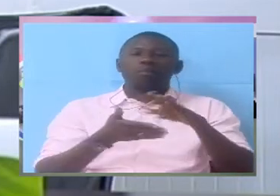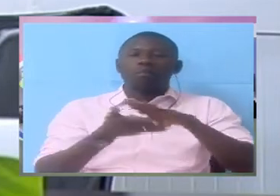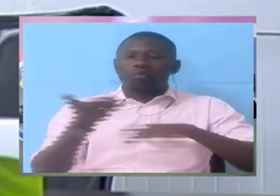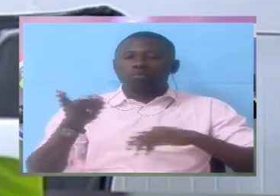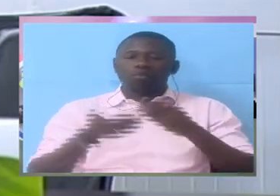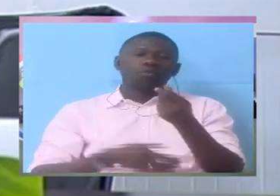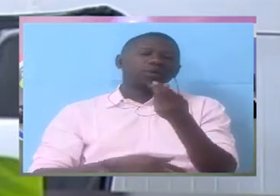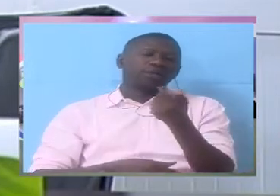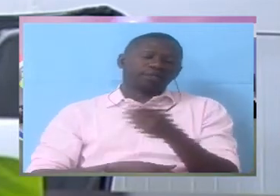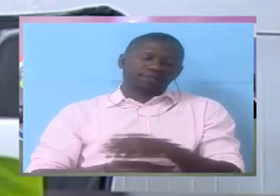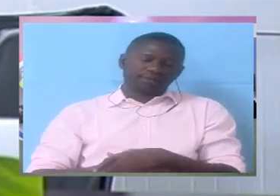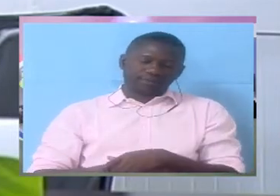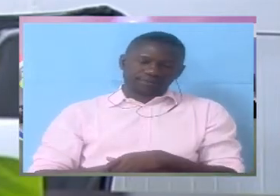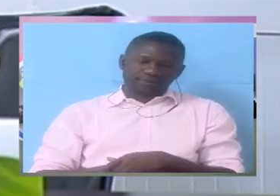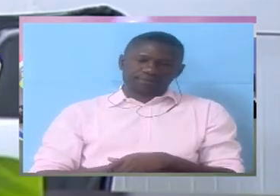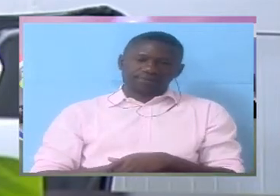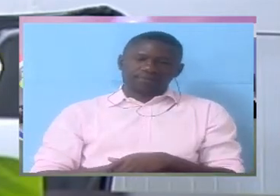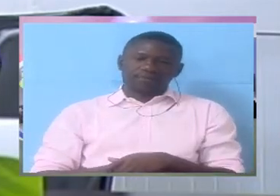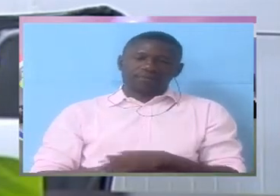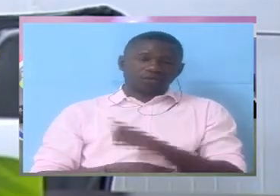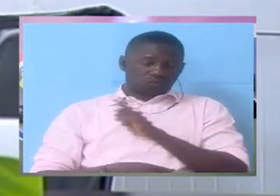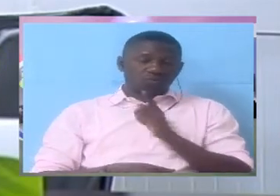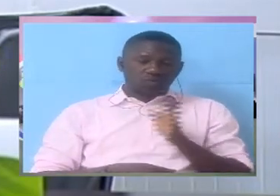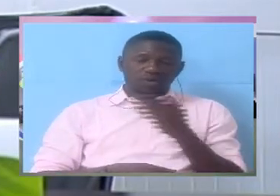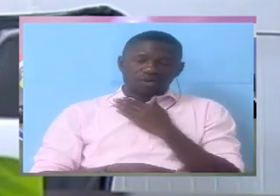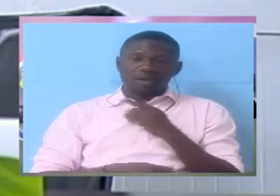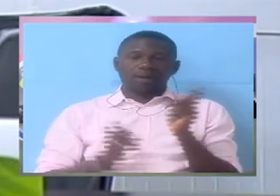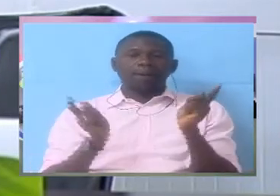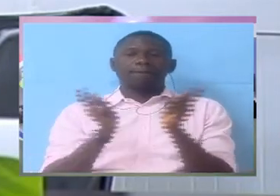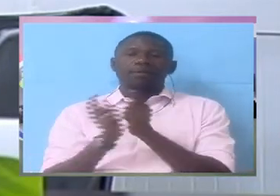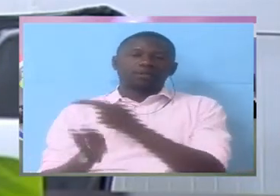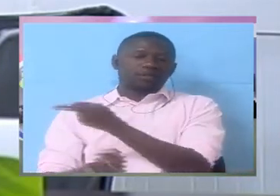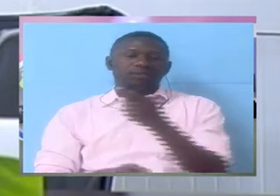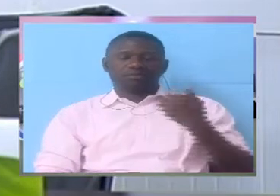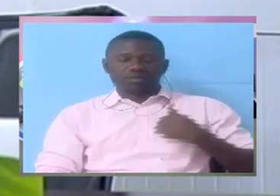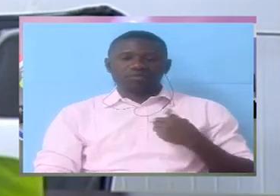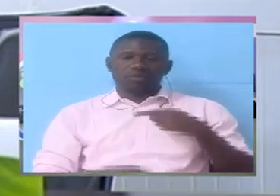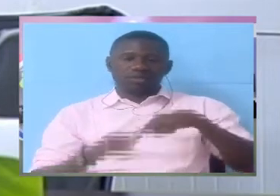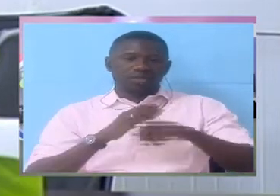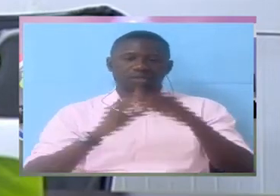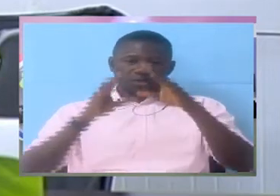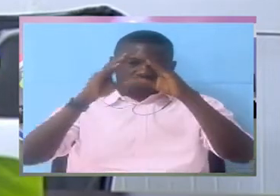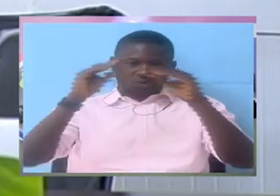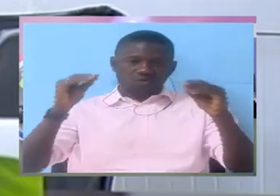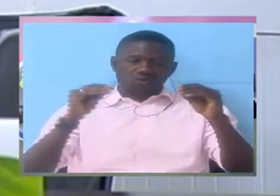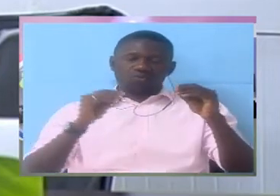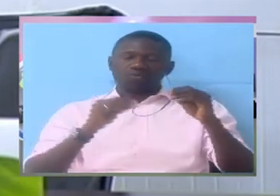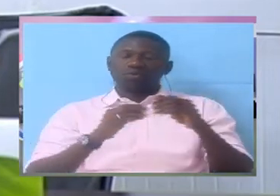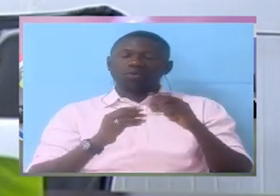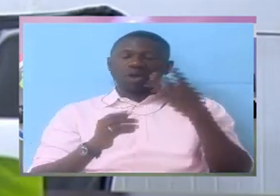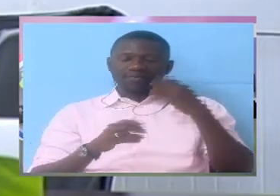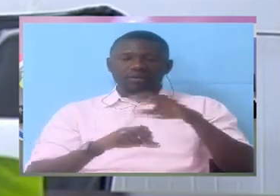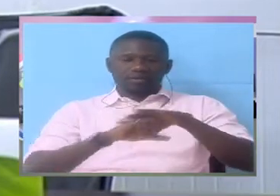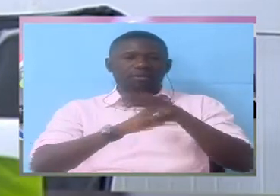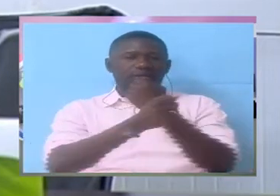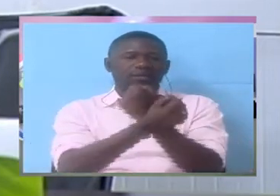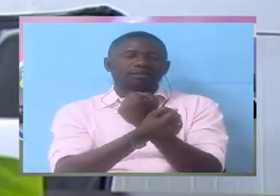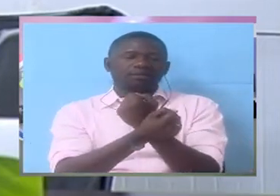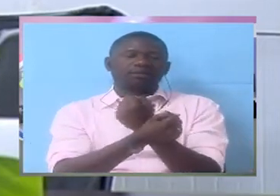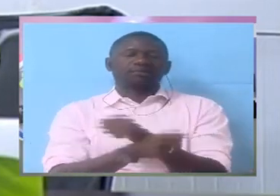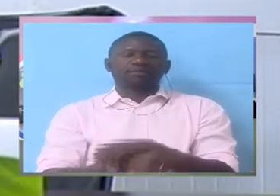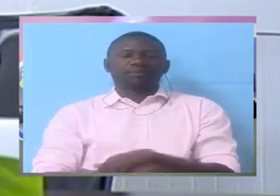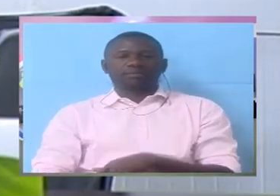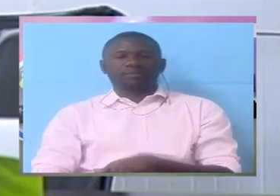And we found them in the house when they were arrested. Bundung,